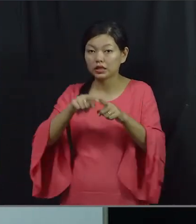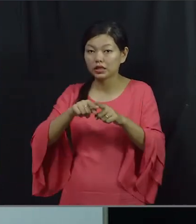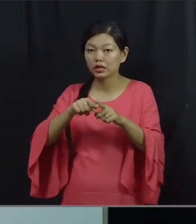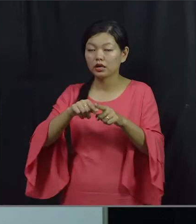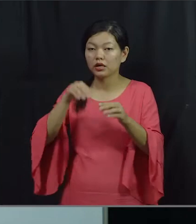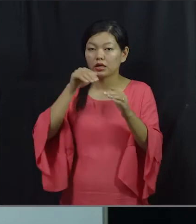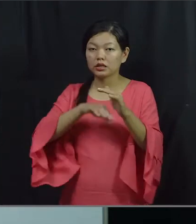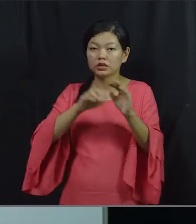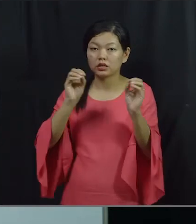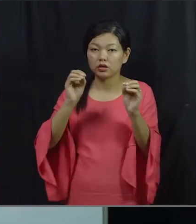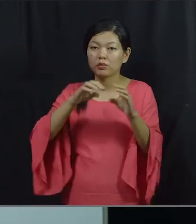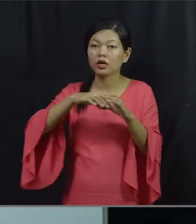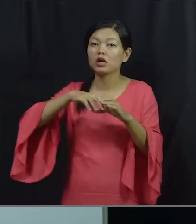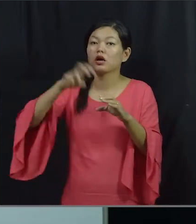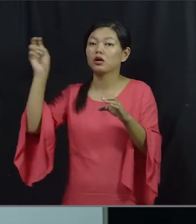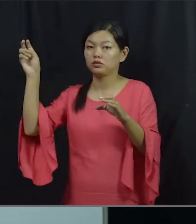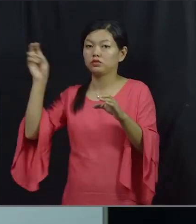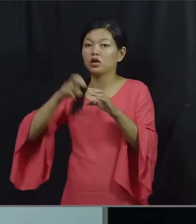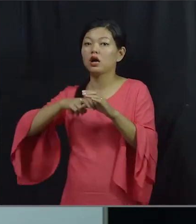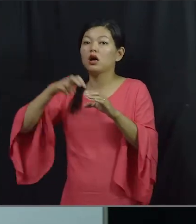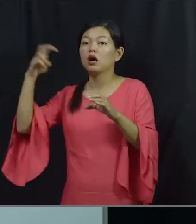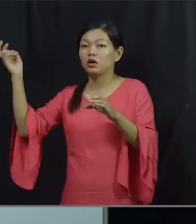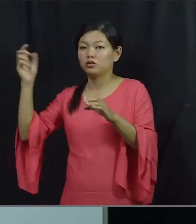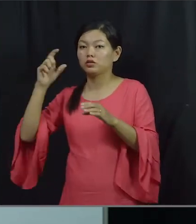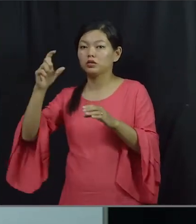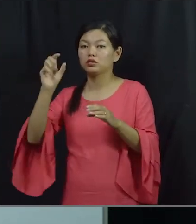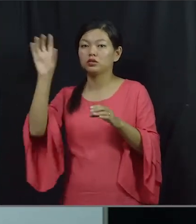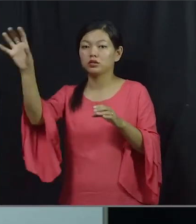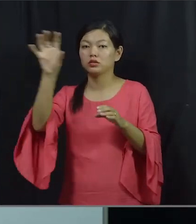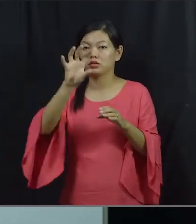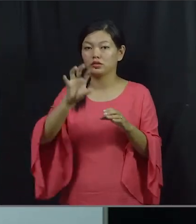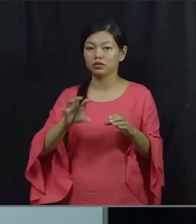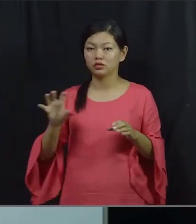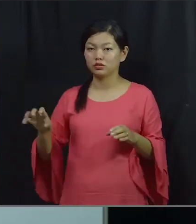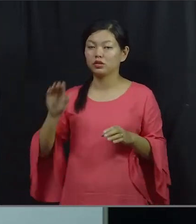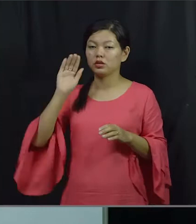business by doing trading with the other country, okay, that is called